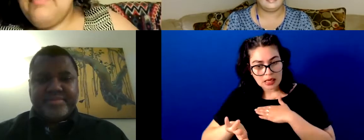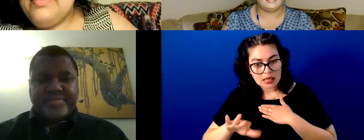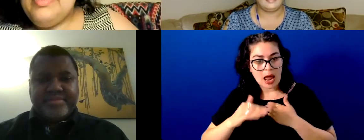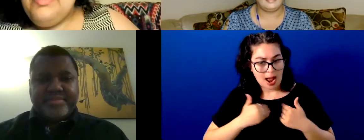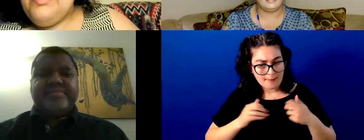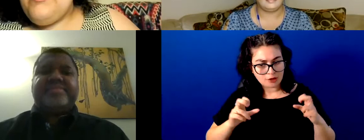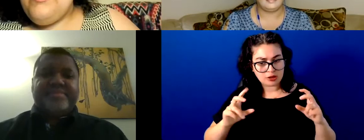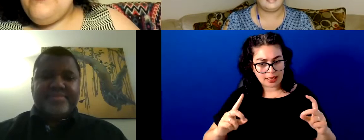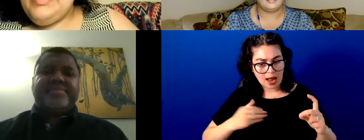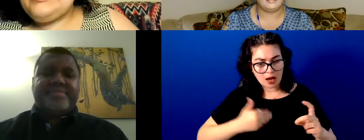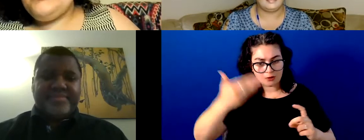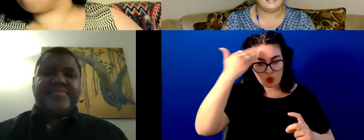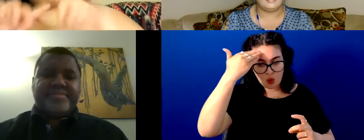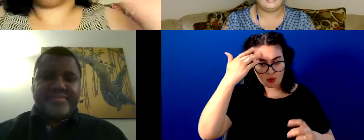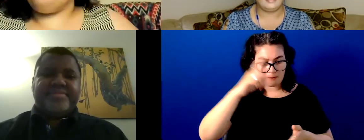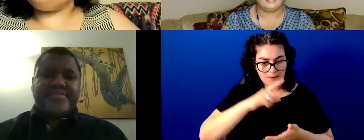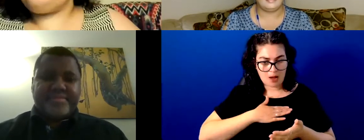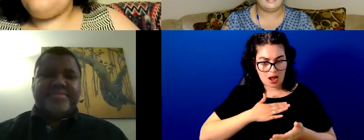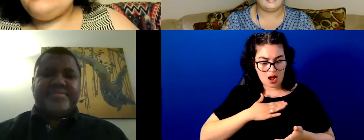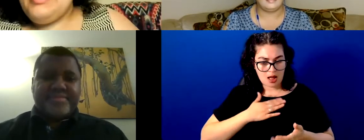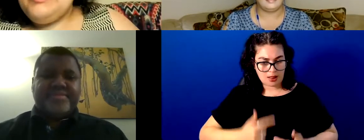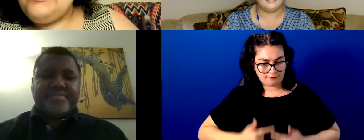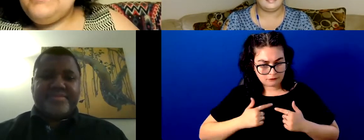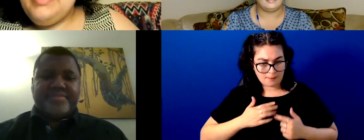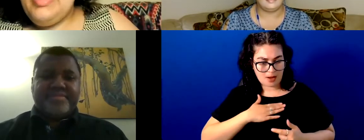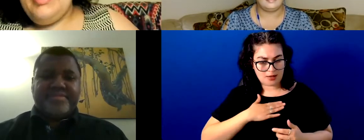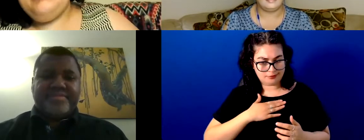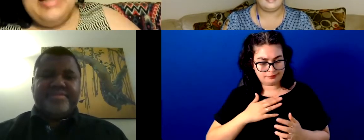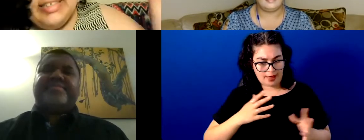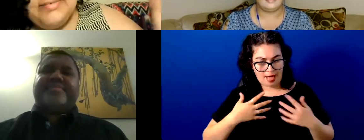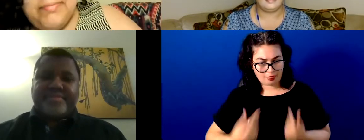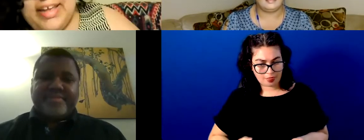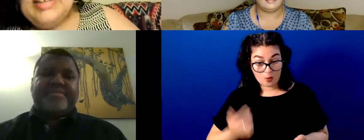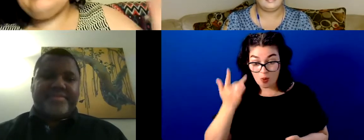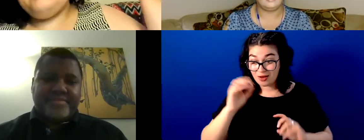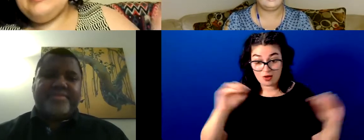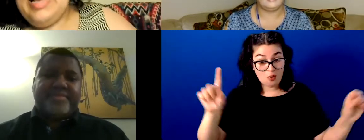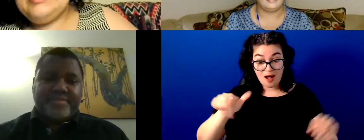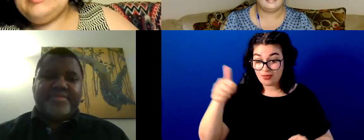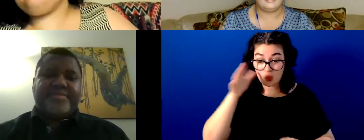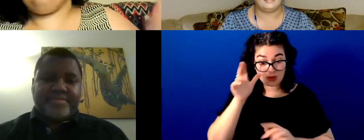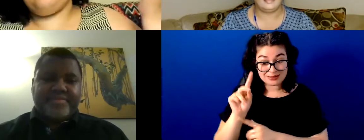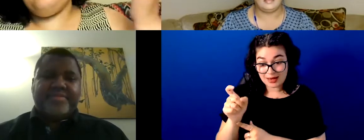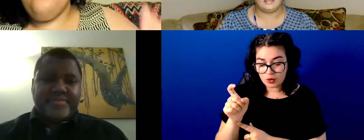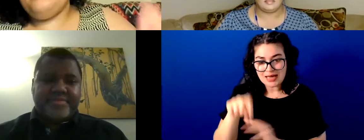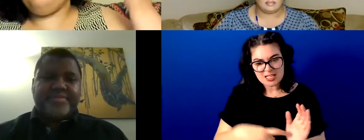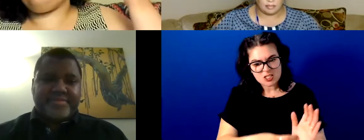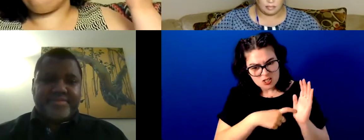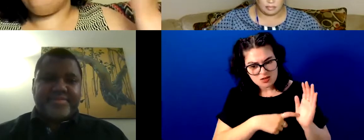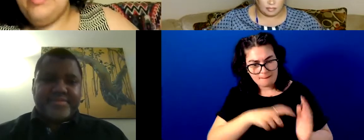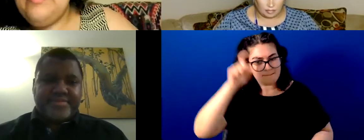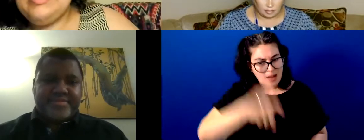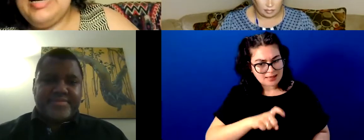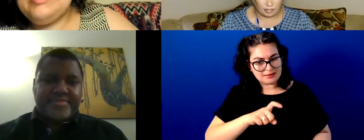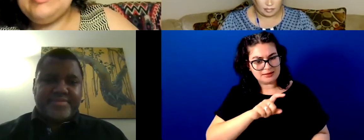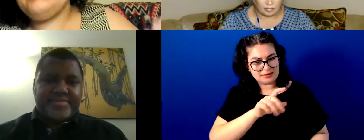have, because no one else was going to diagnose me. And I had to like demand to get tests and like go in and like